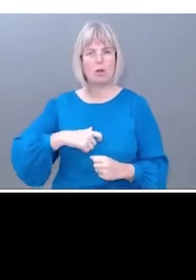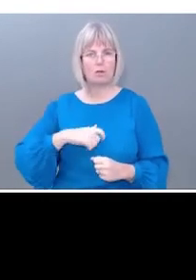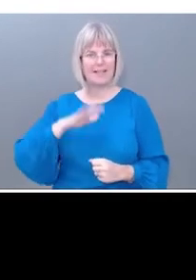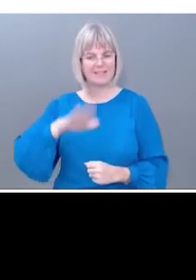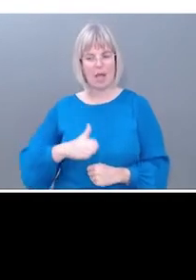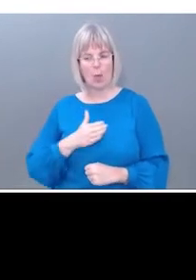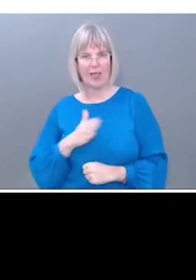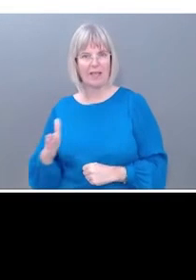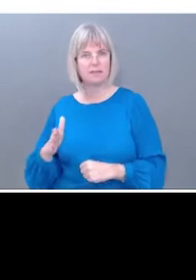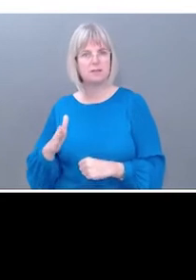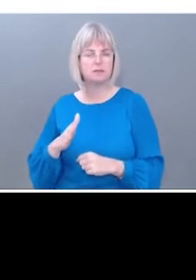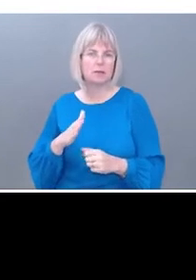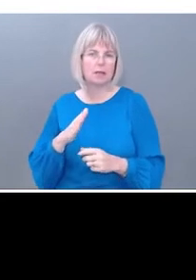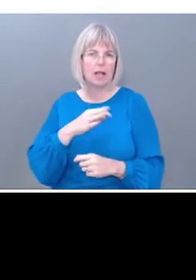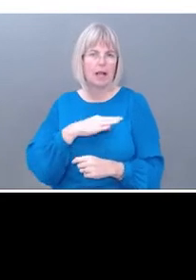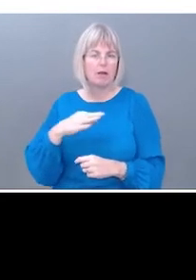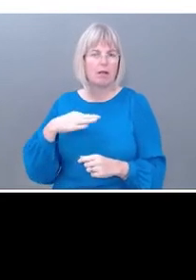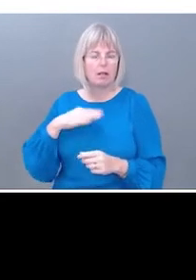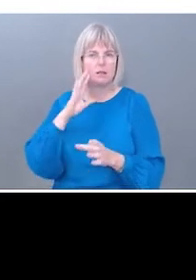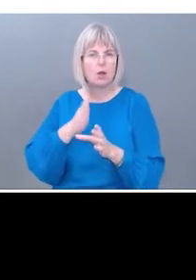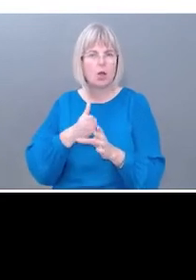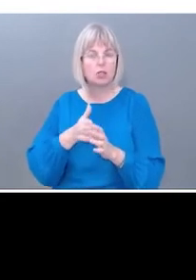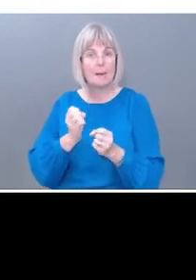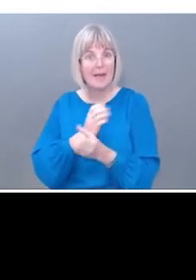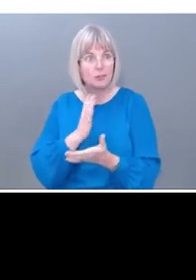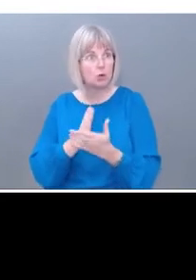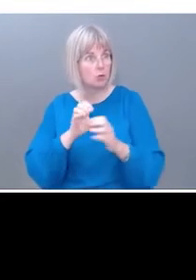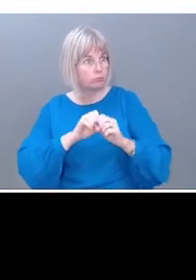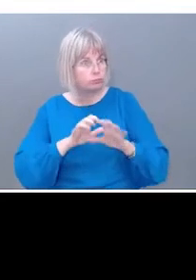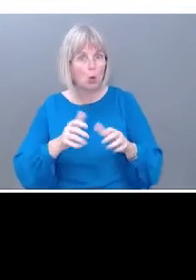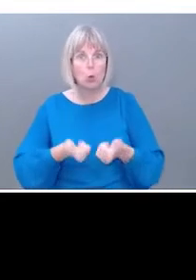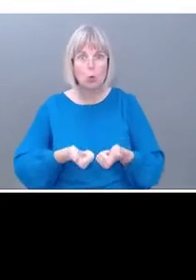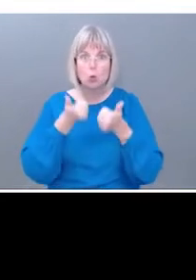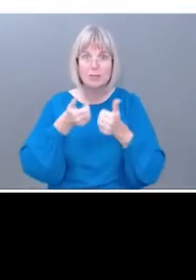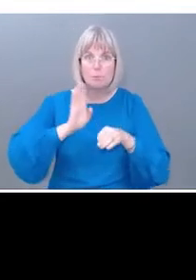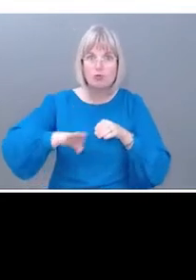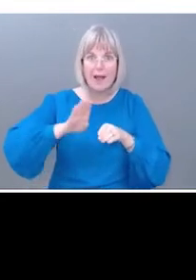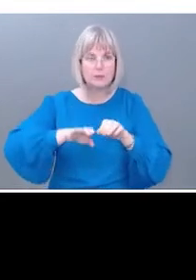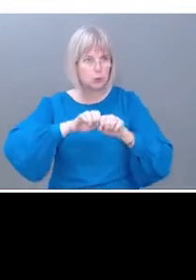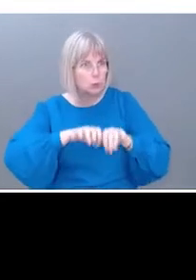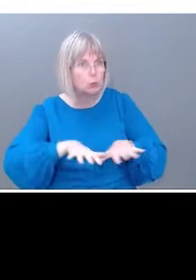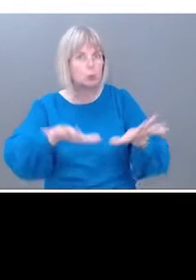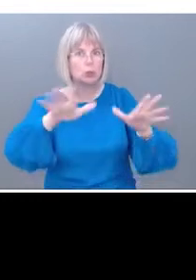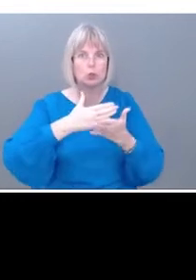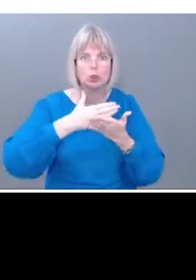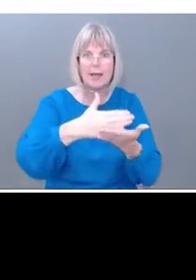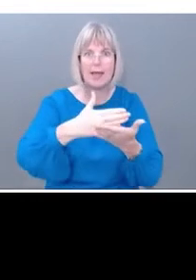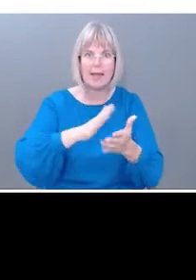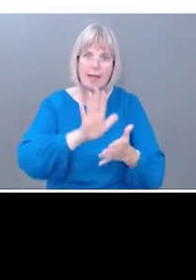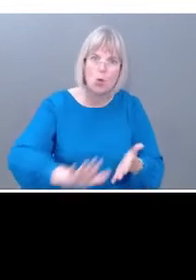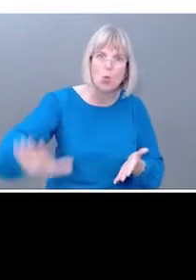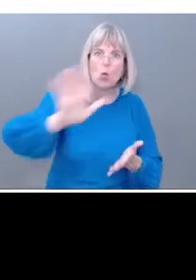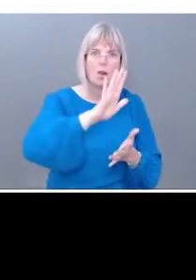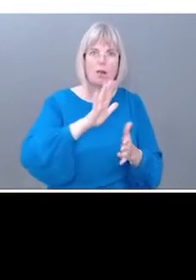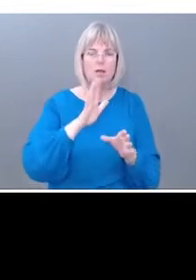that the good examples of practice are being shared across the myriad of psychological professions. The reason why we